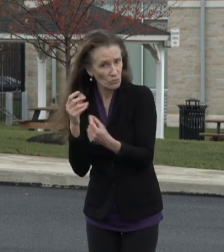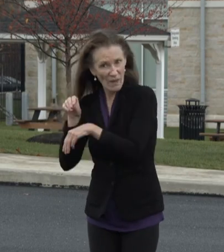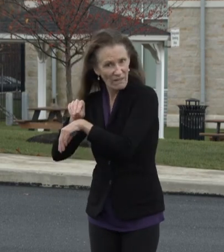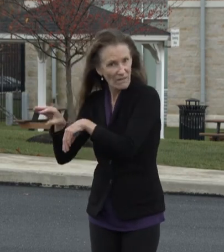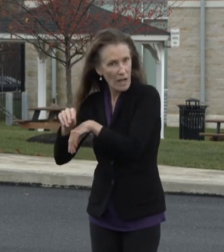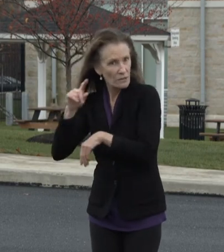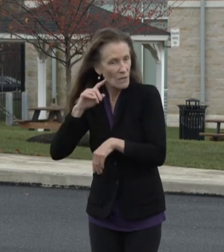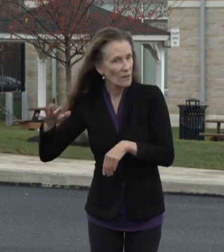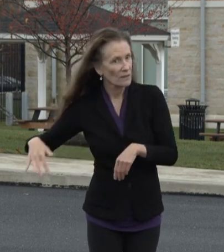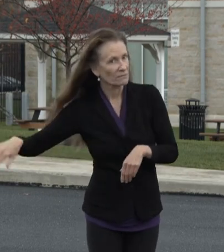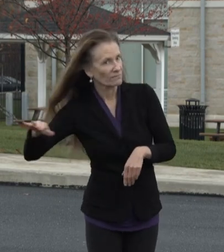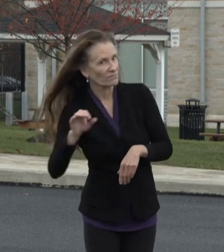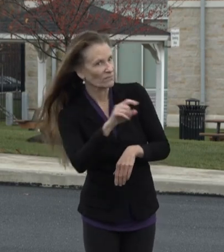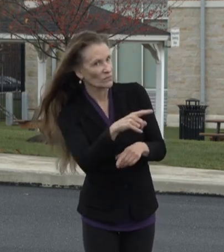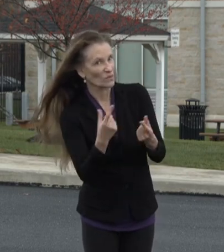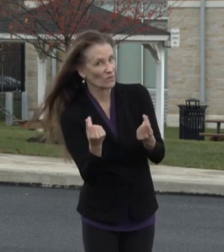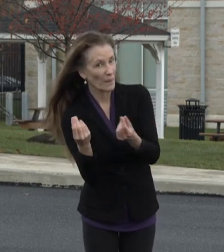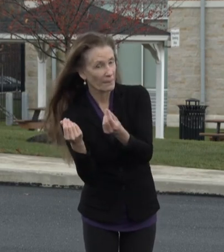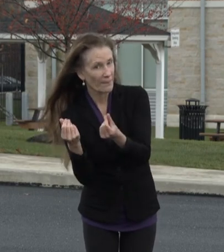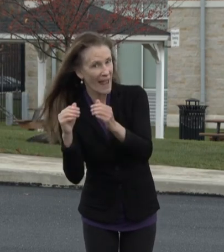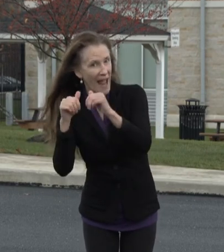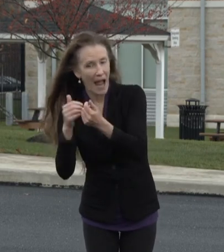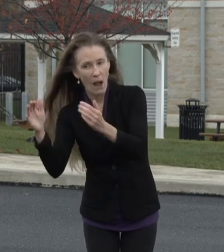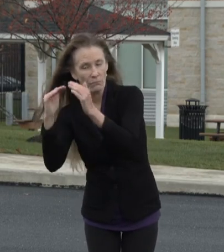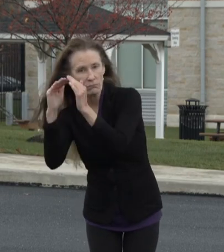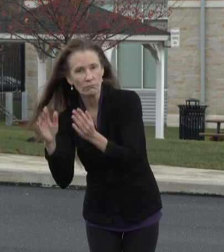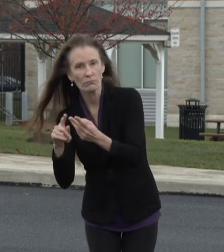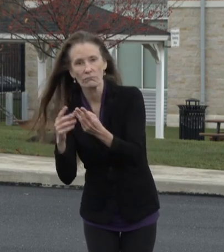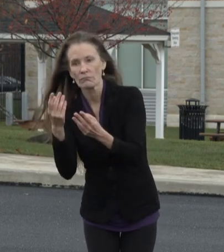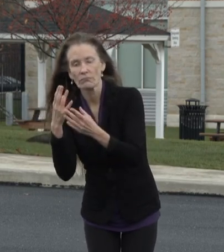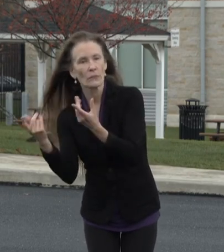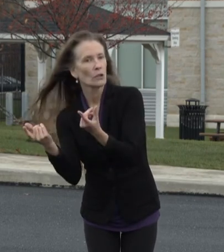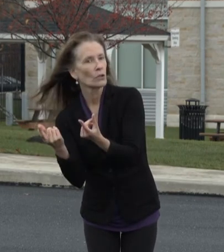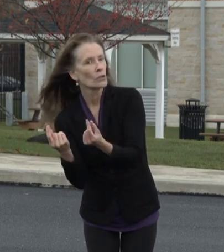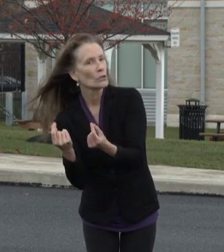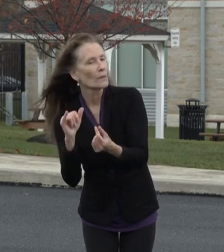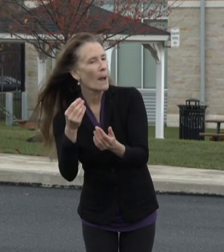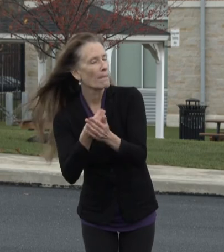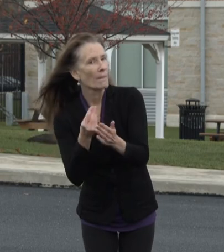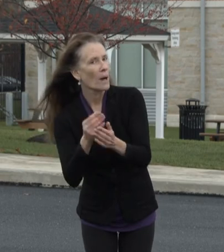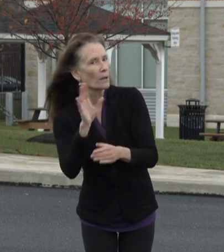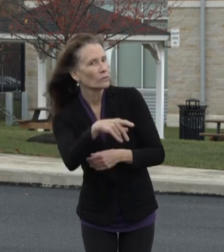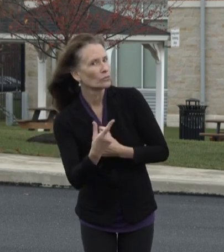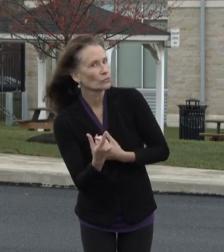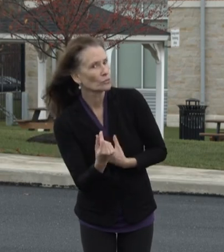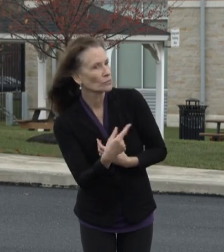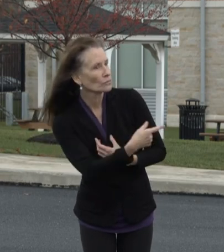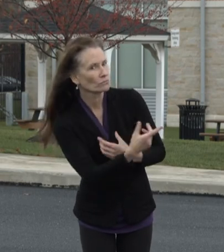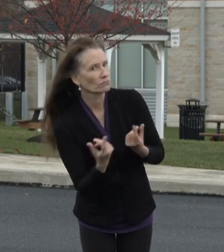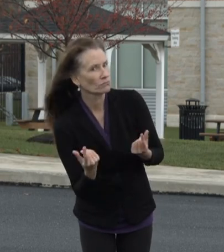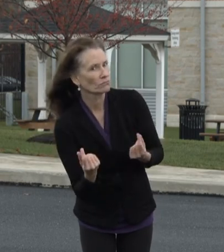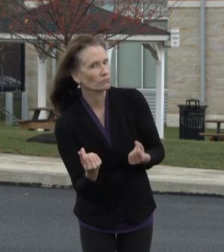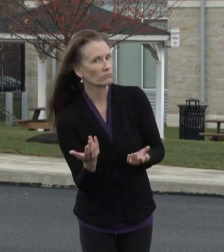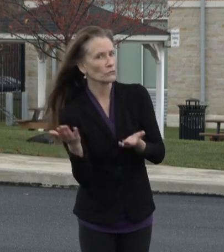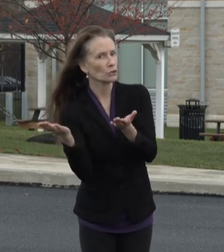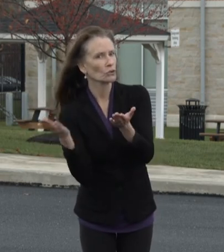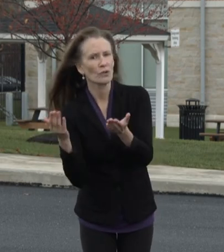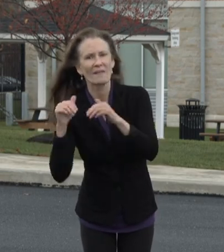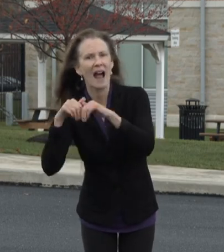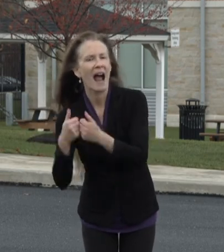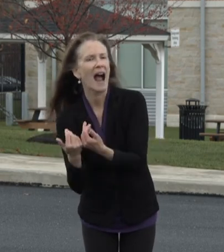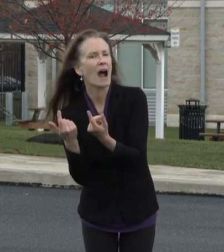a basic allowance for housing, or if they have other additional parts of their compensation for their service, or even, for